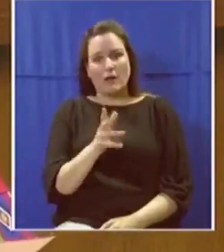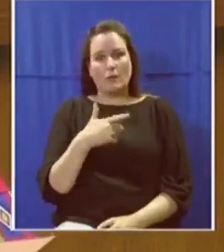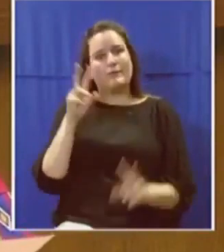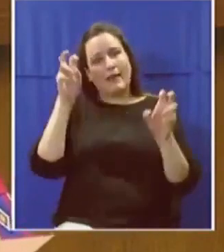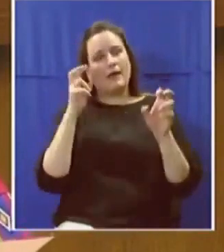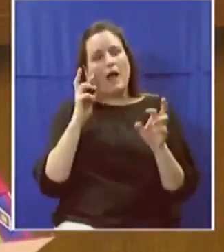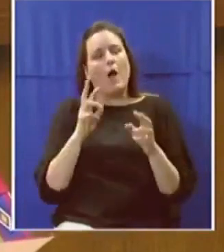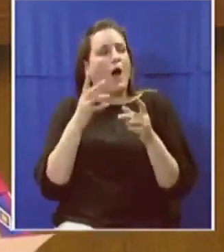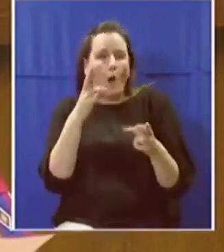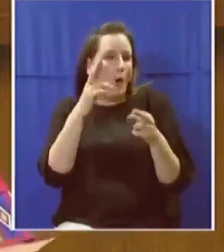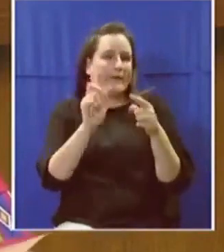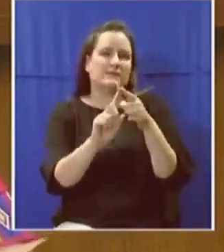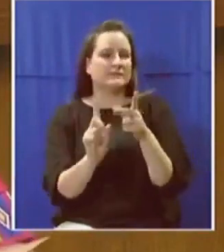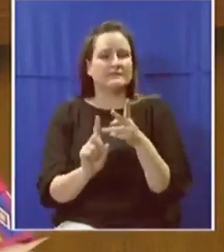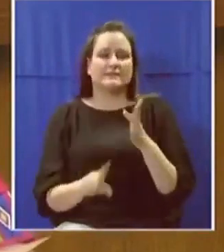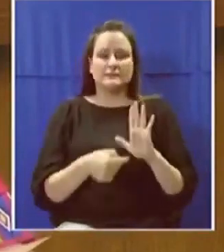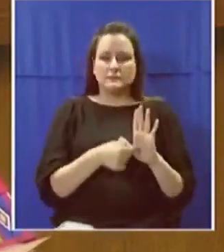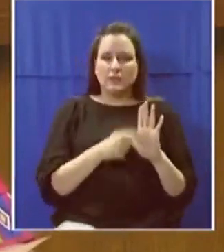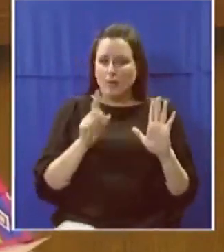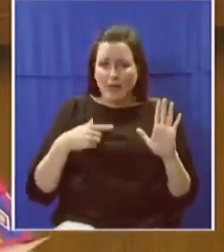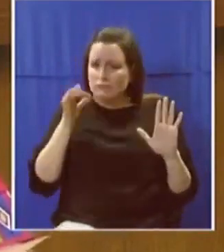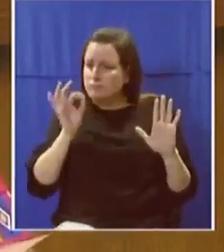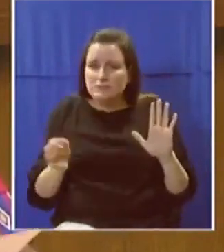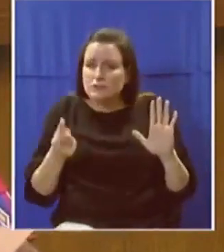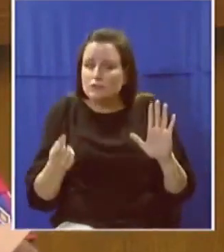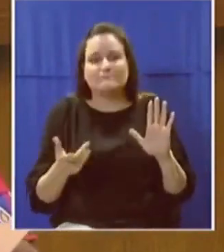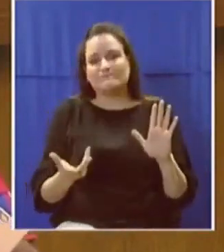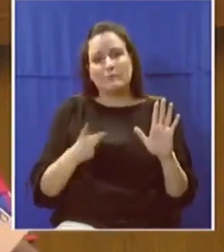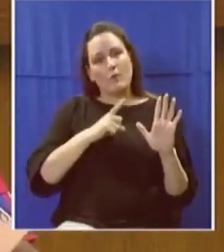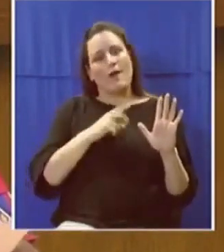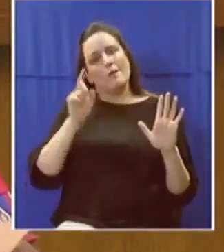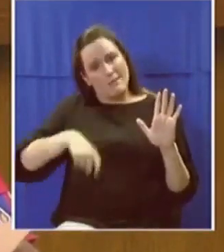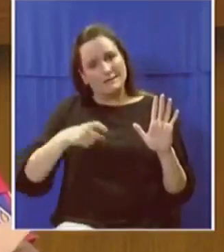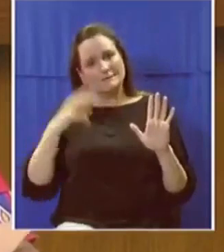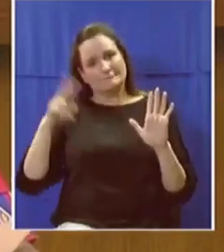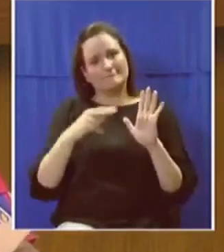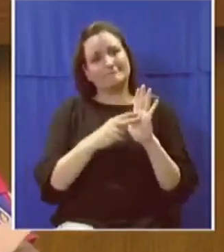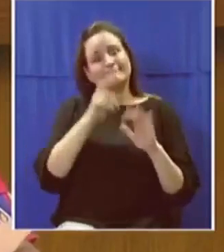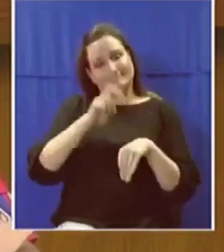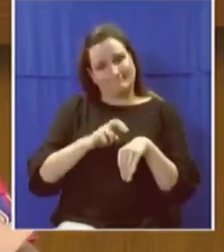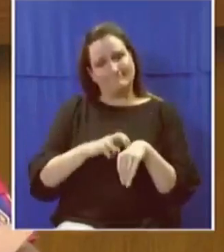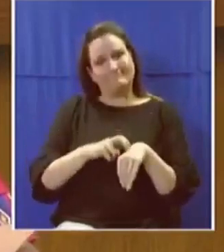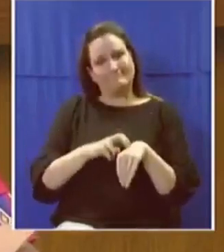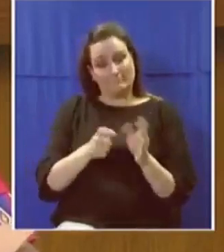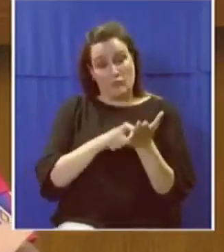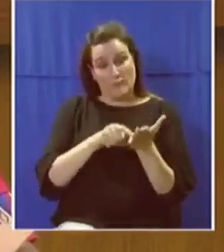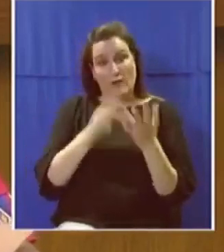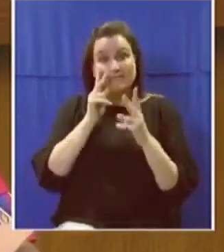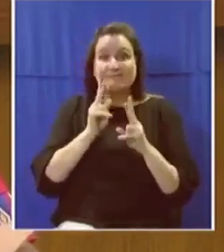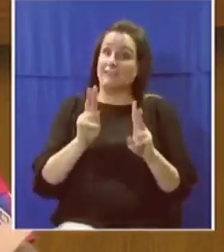list for the continent if we do not deal with the necessary requirement of visionary